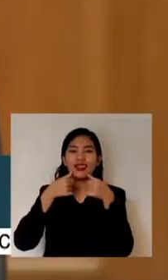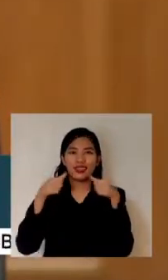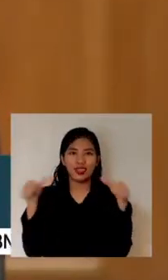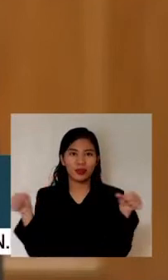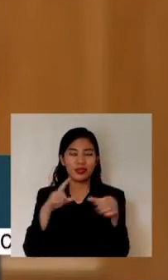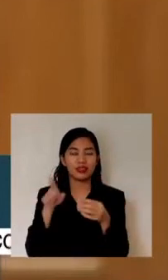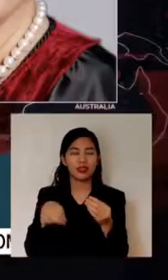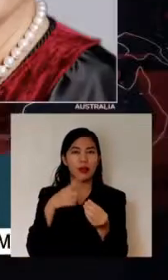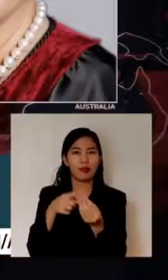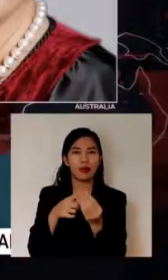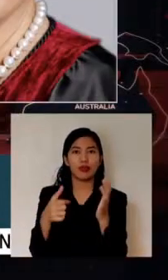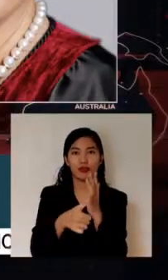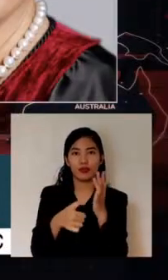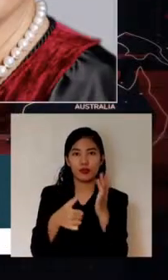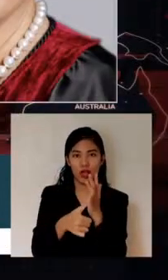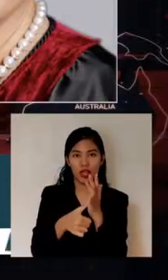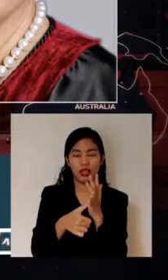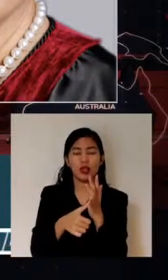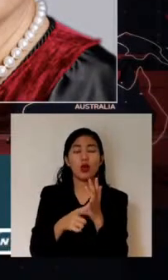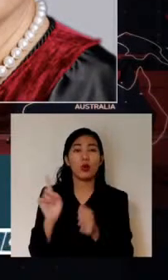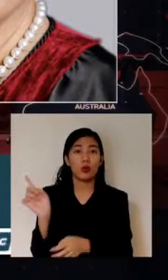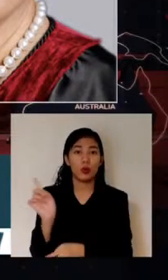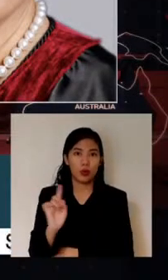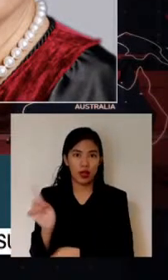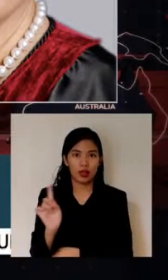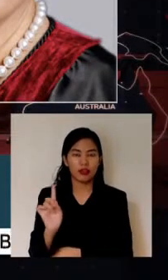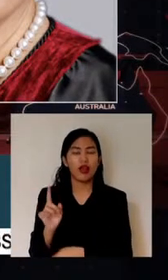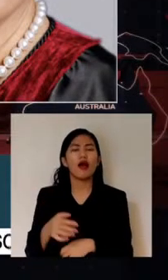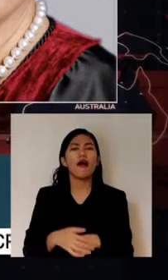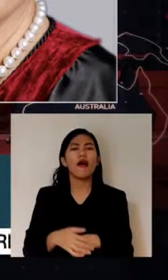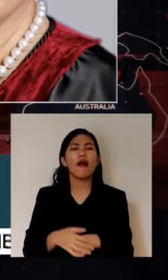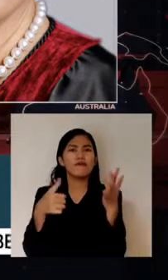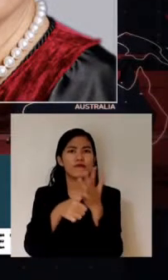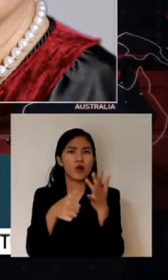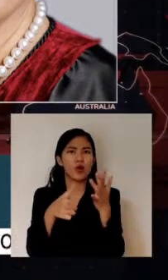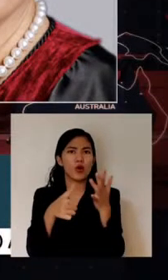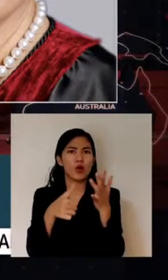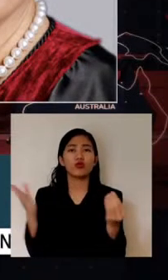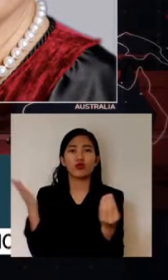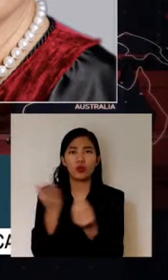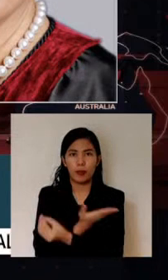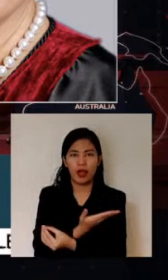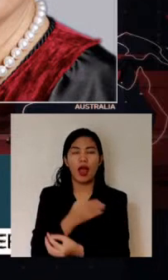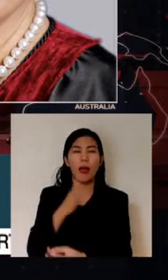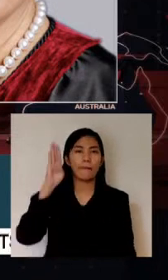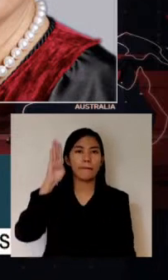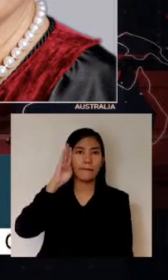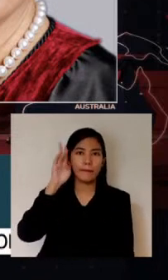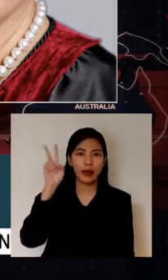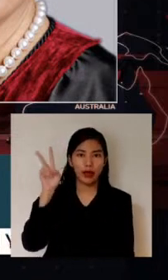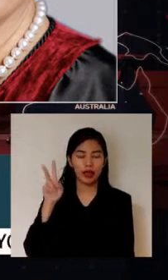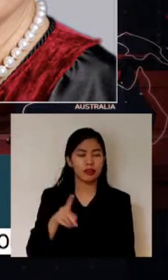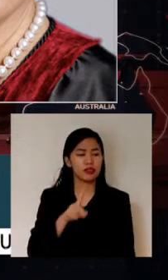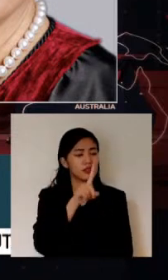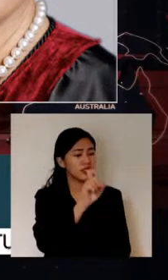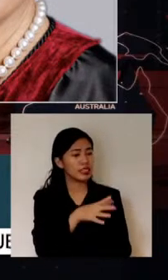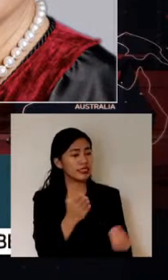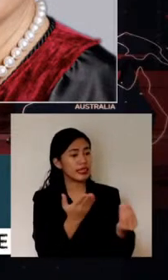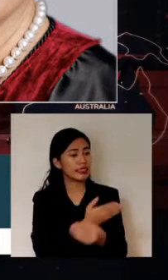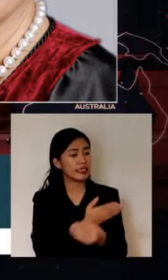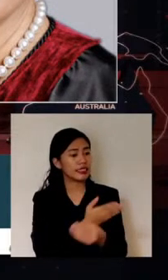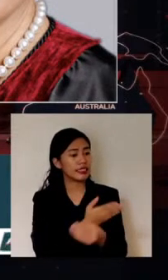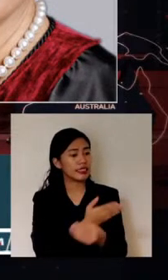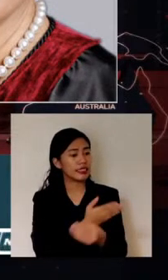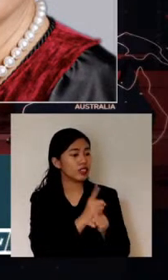favor of the petitioners. So your vote was to disqualify Bongbong Marcos, tama po ko? Yes, kasi